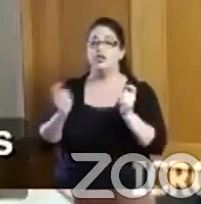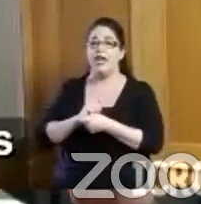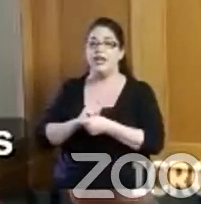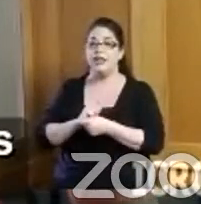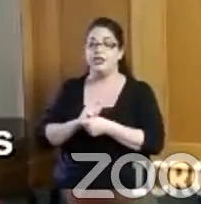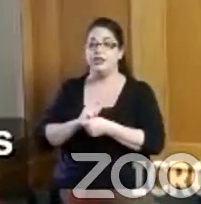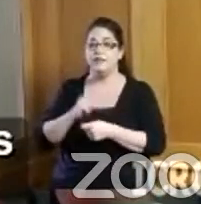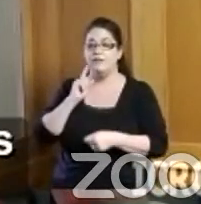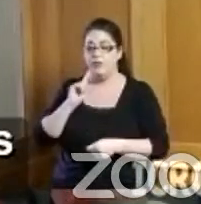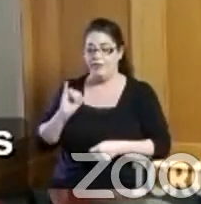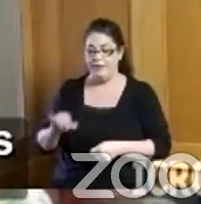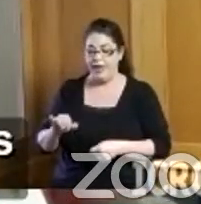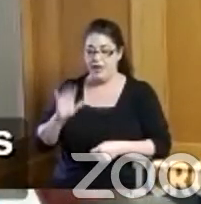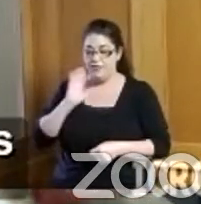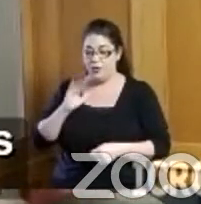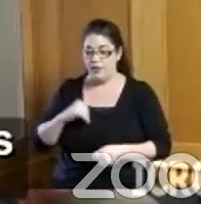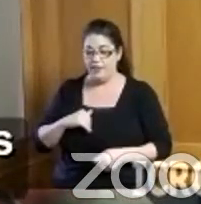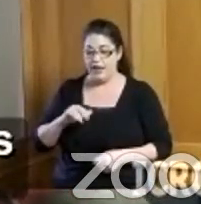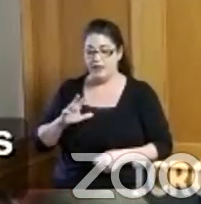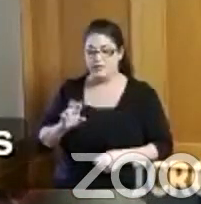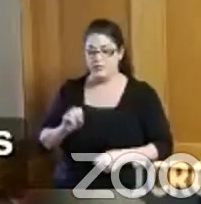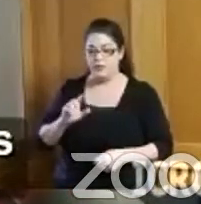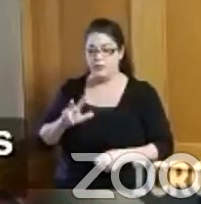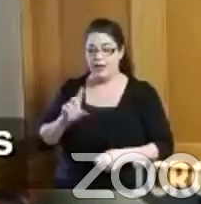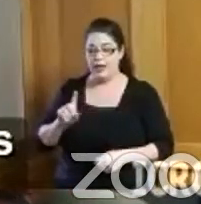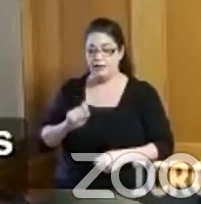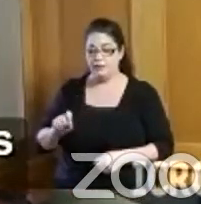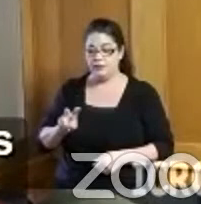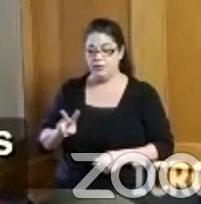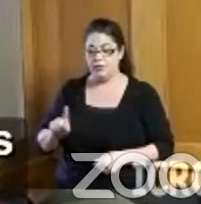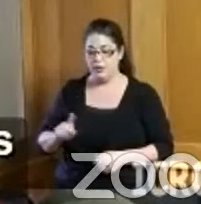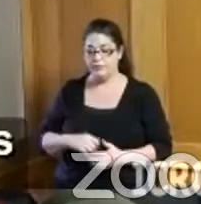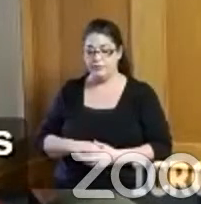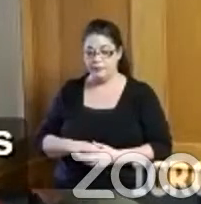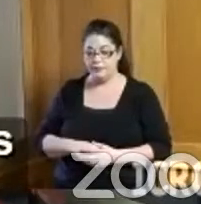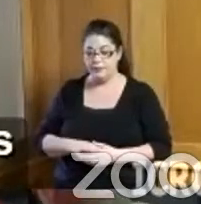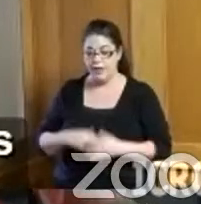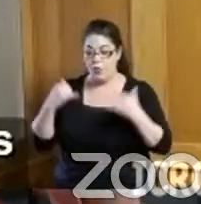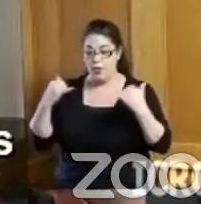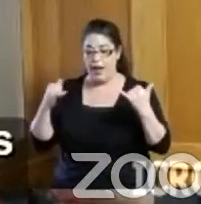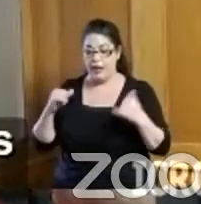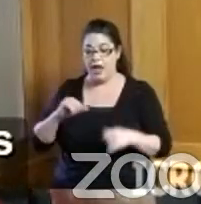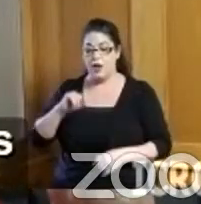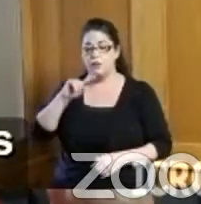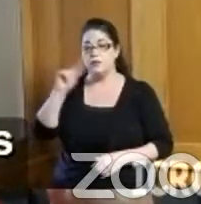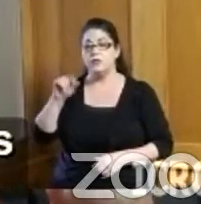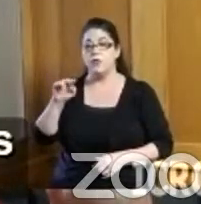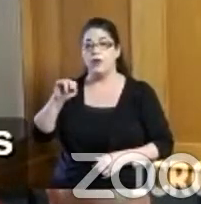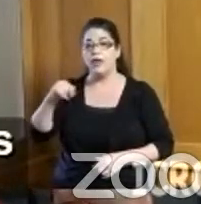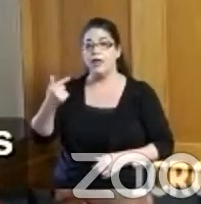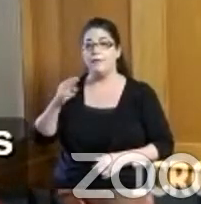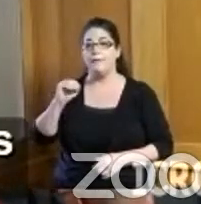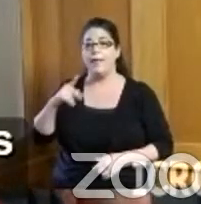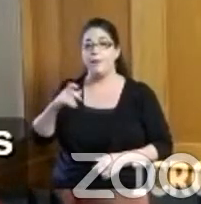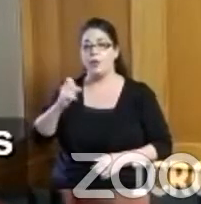2021-02, Trailside Village. This is, you can see the current zoning map on the screen